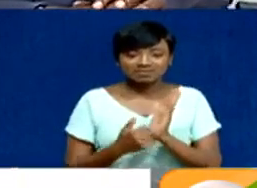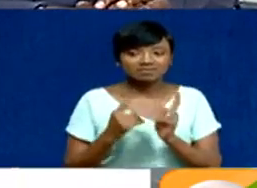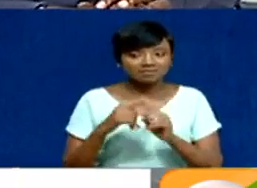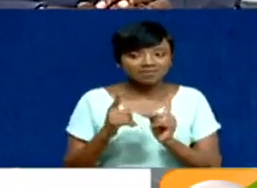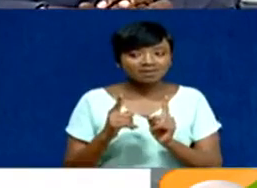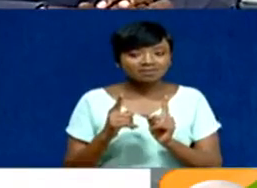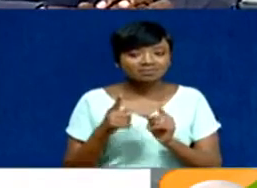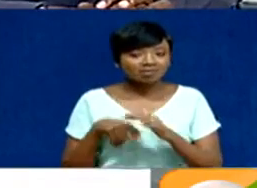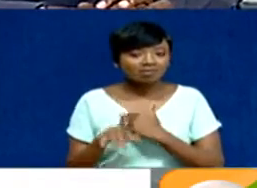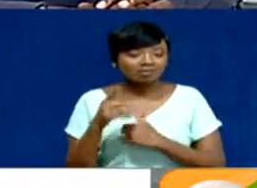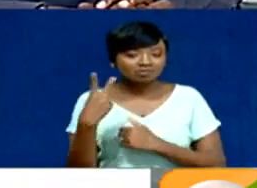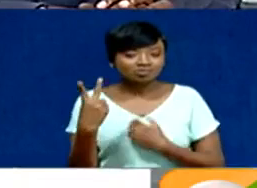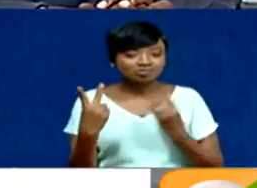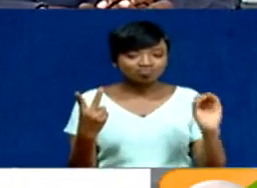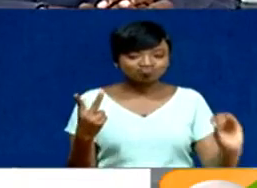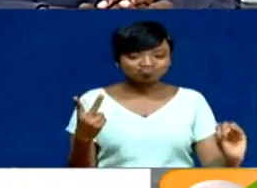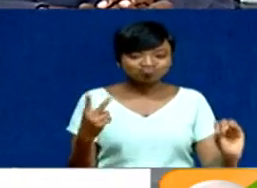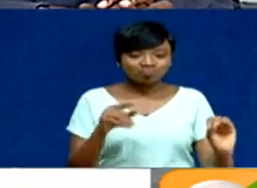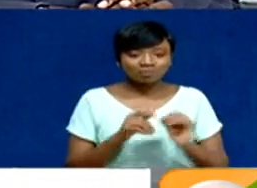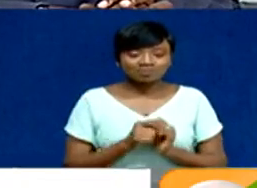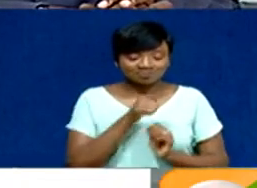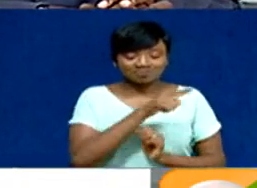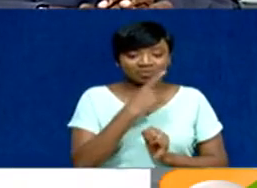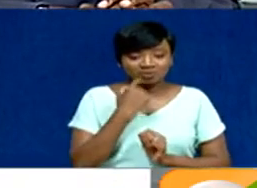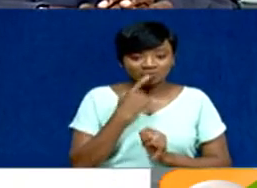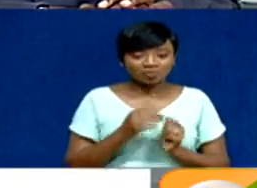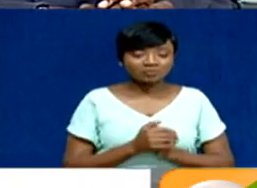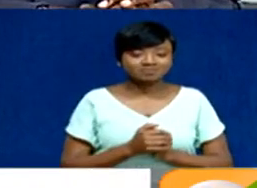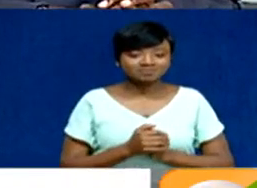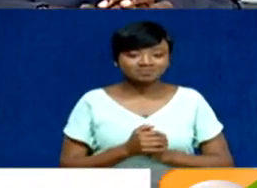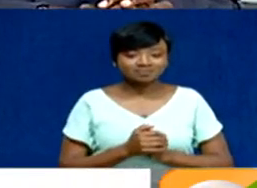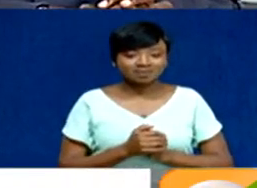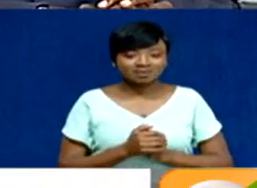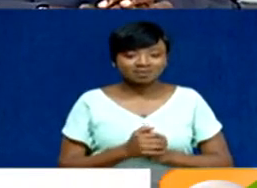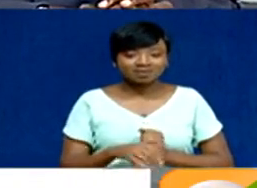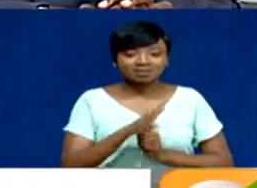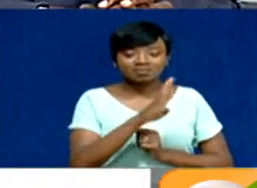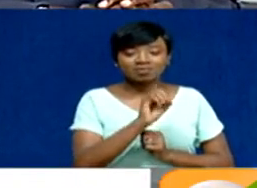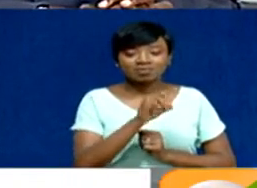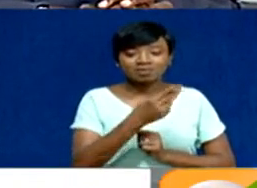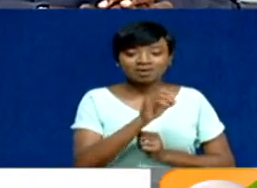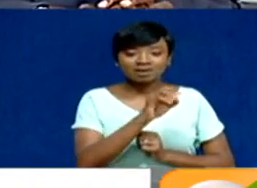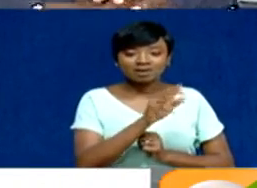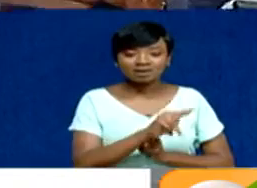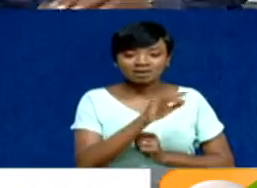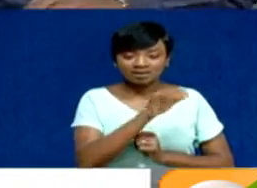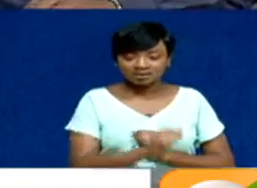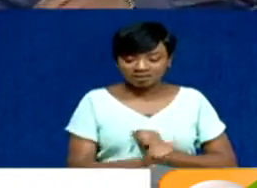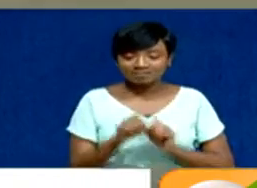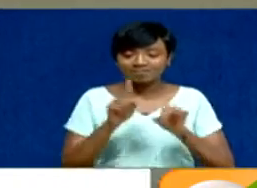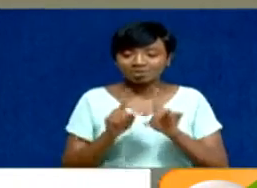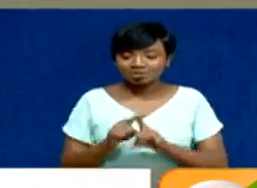2-0 FKF Premier League win over his former club Gor Mahia this afternoon at the Moi Stadium in Kisumu County. Former Gor